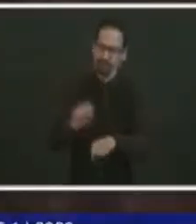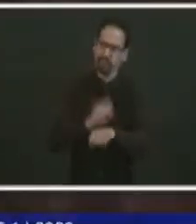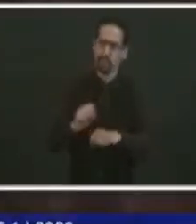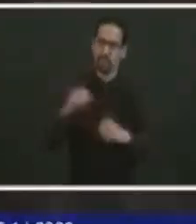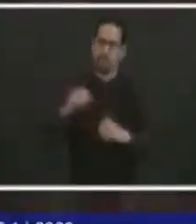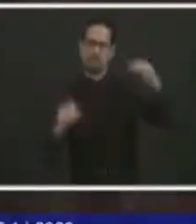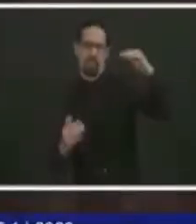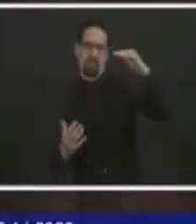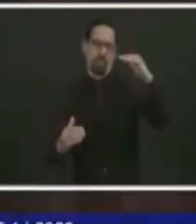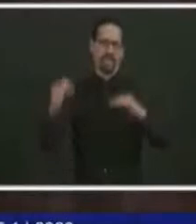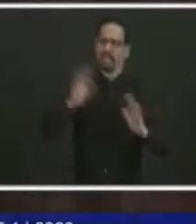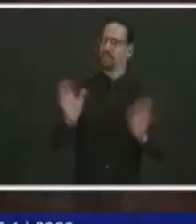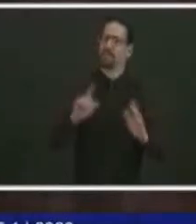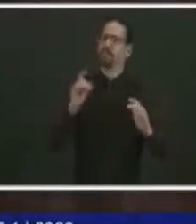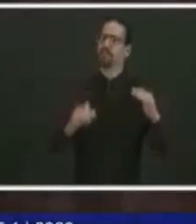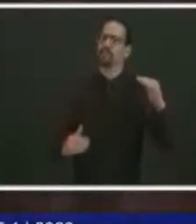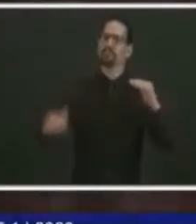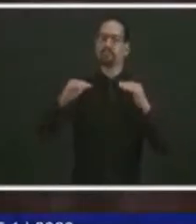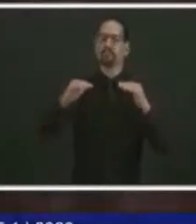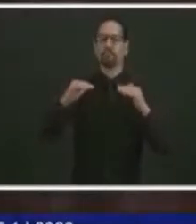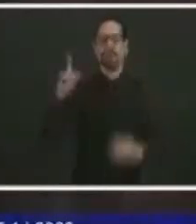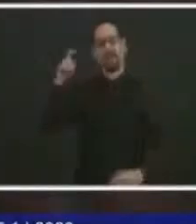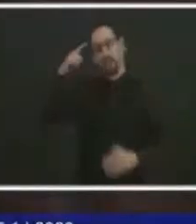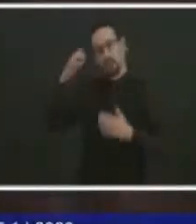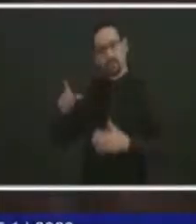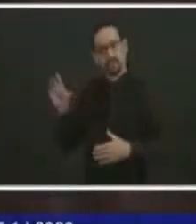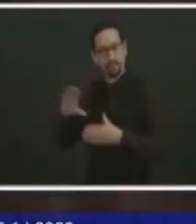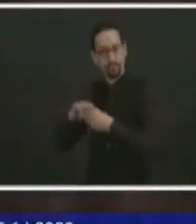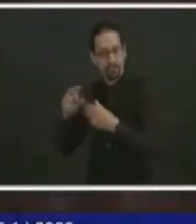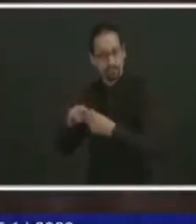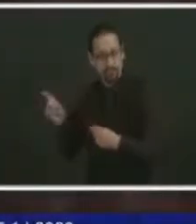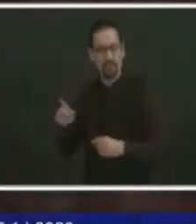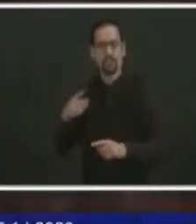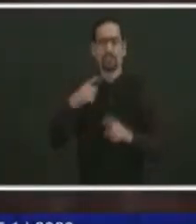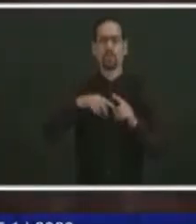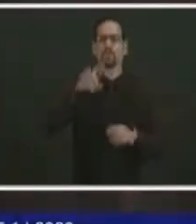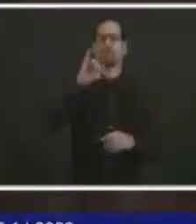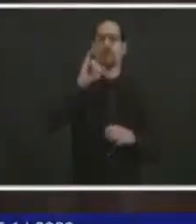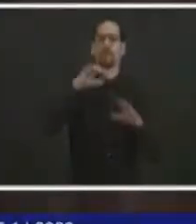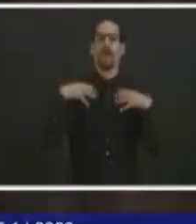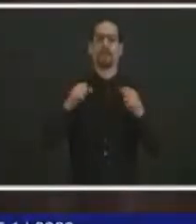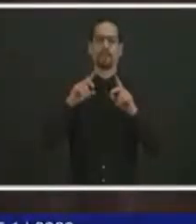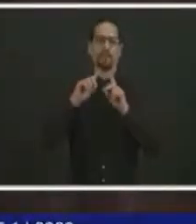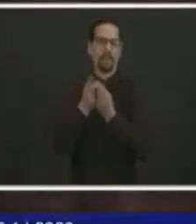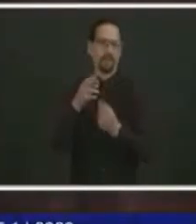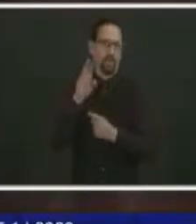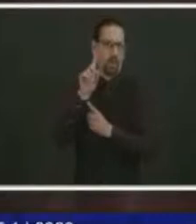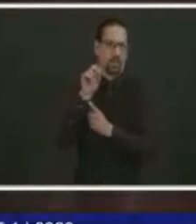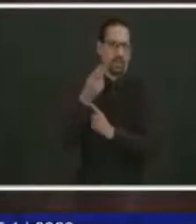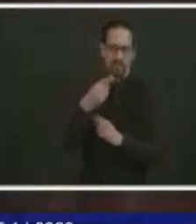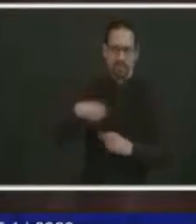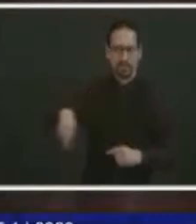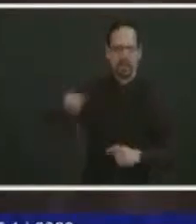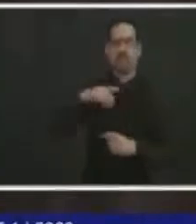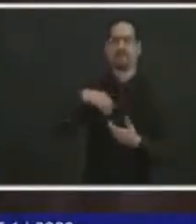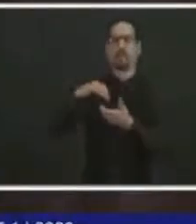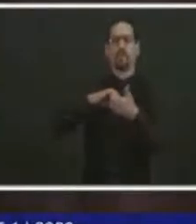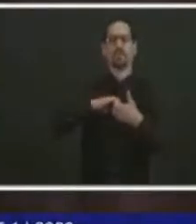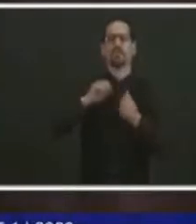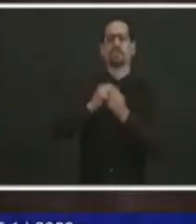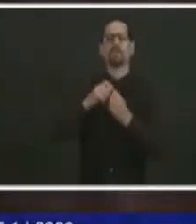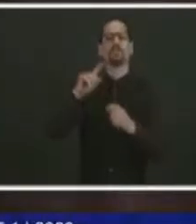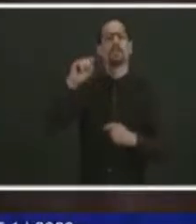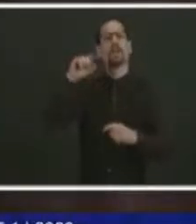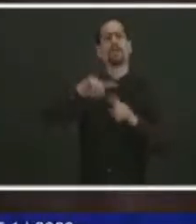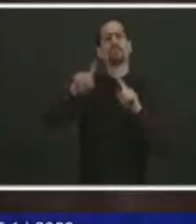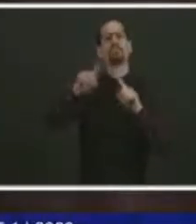Rhode Island Department of Health, and for all of our colleagues across state government. It is a major